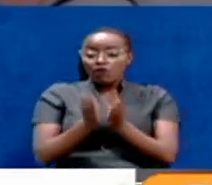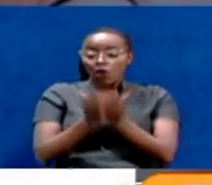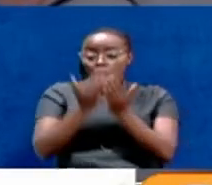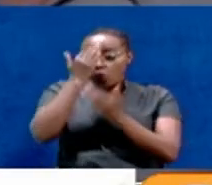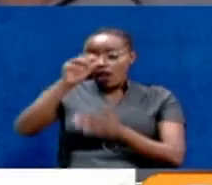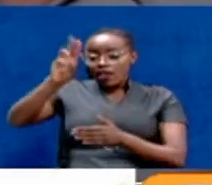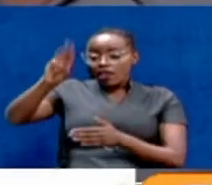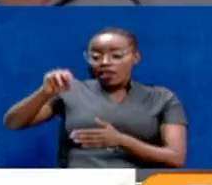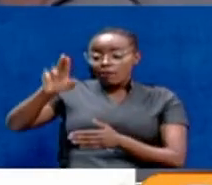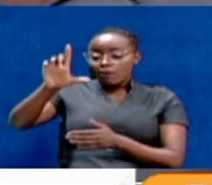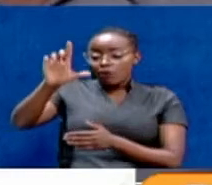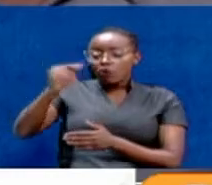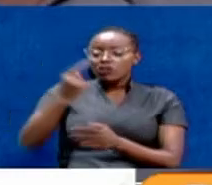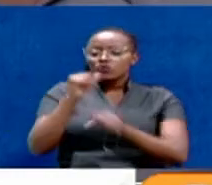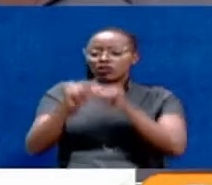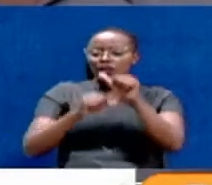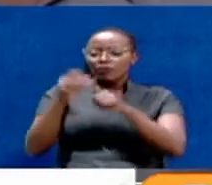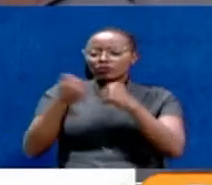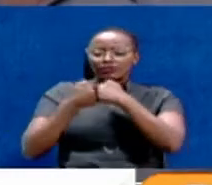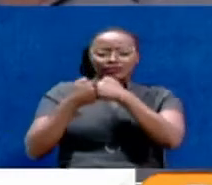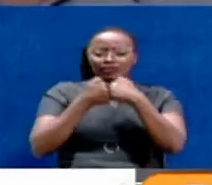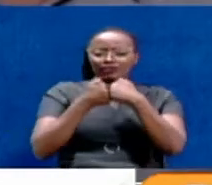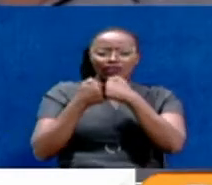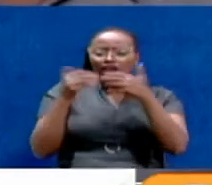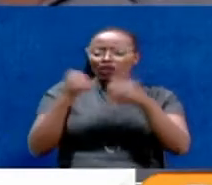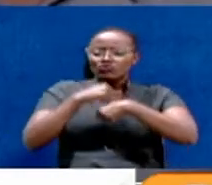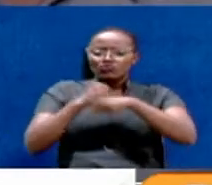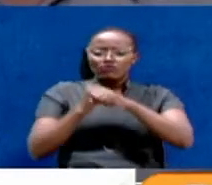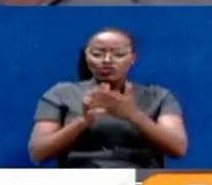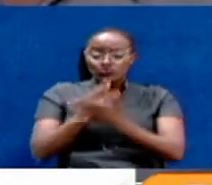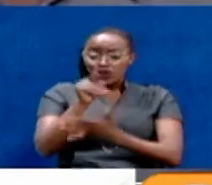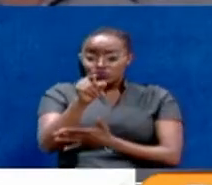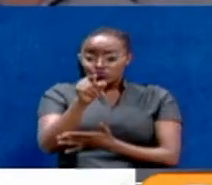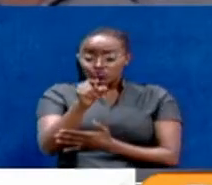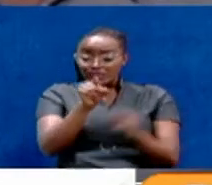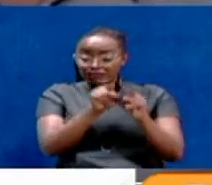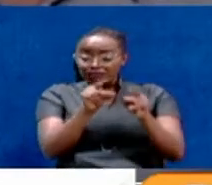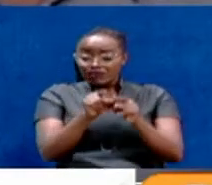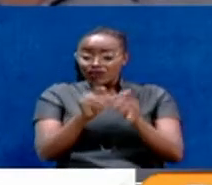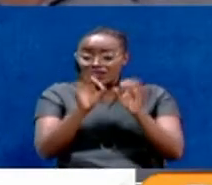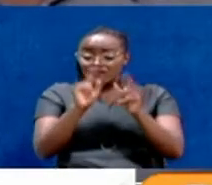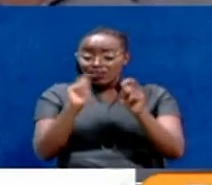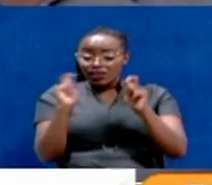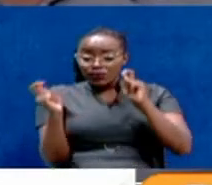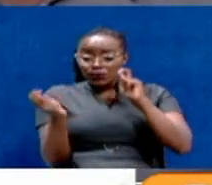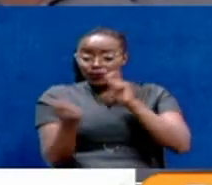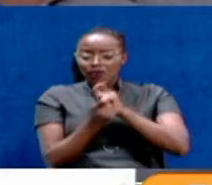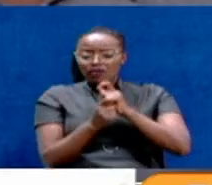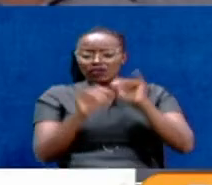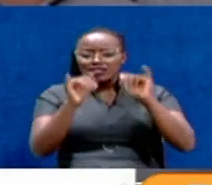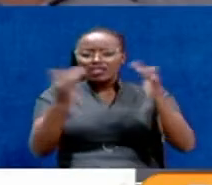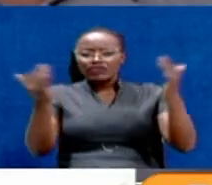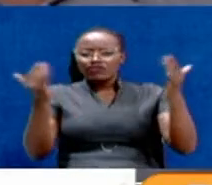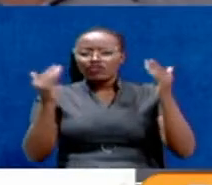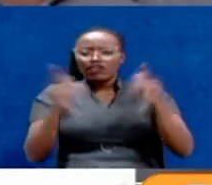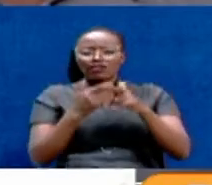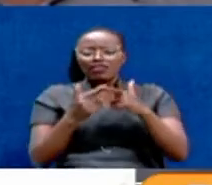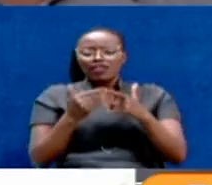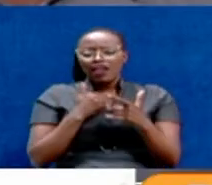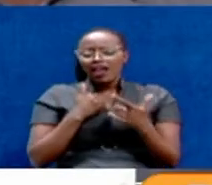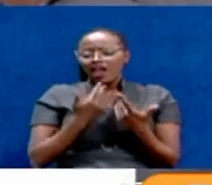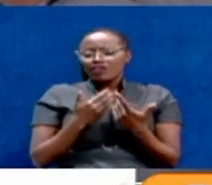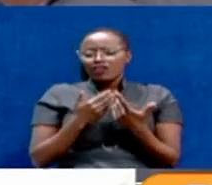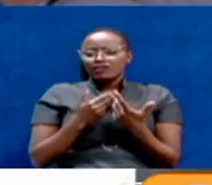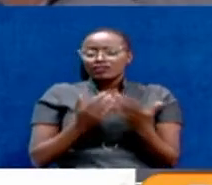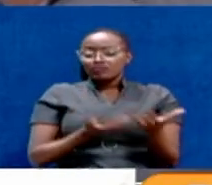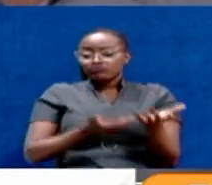Muli talked about that as being one of the challenges. How are you ensuring? Because sometimes if the changeover is taking too long, it means the supplies that they went